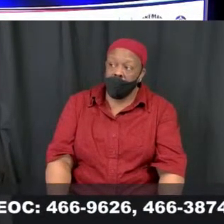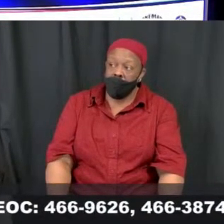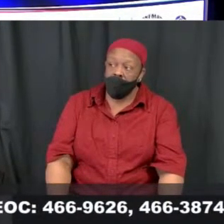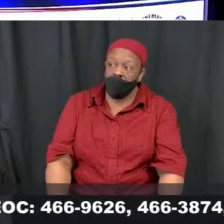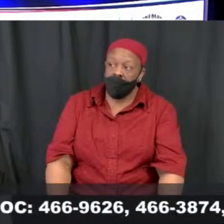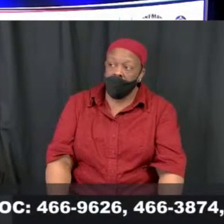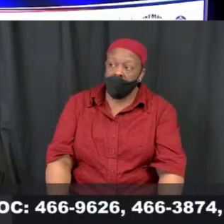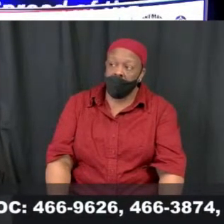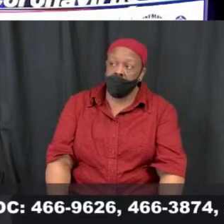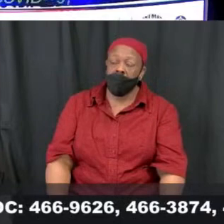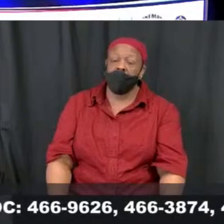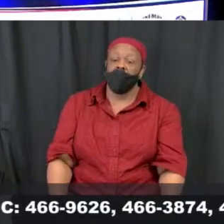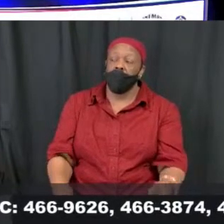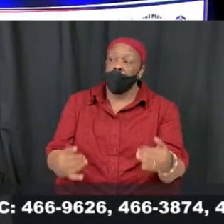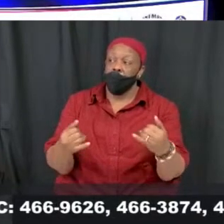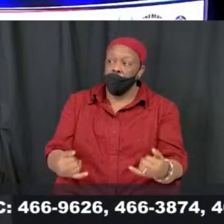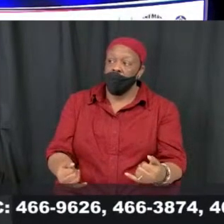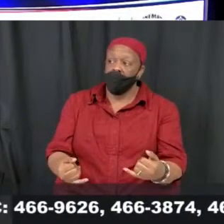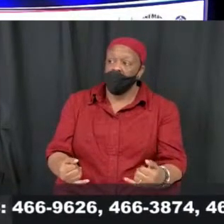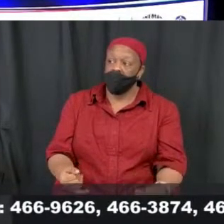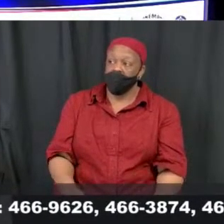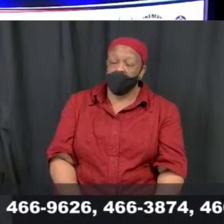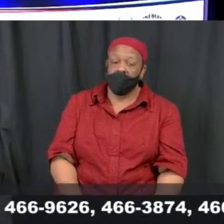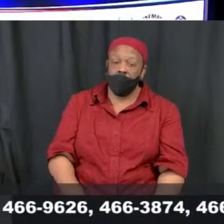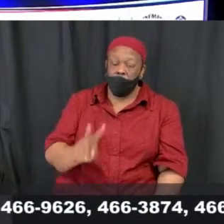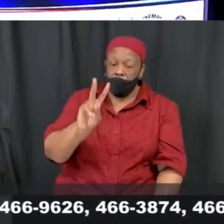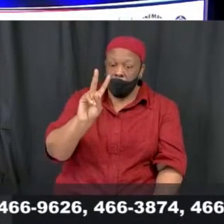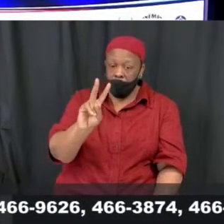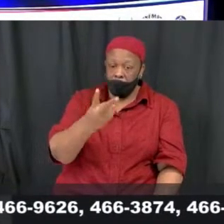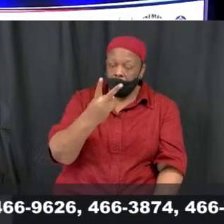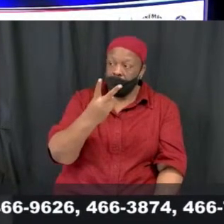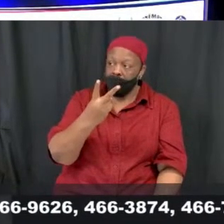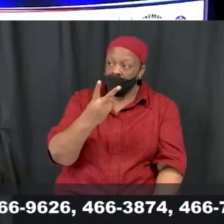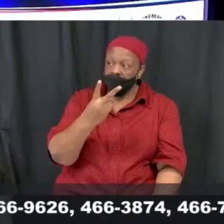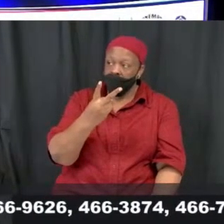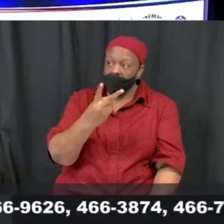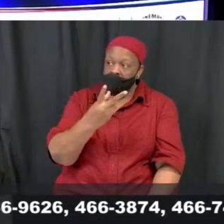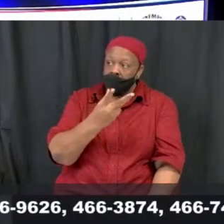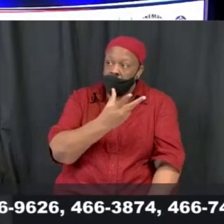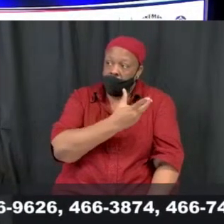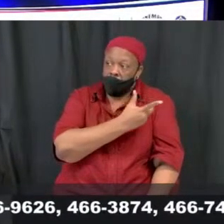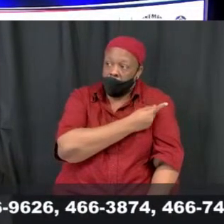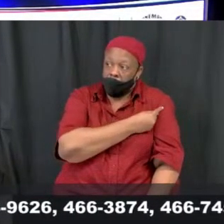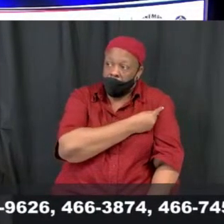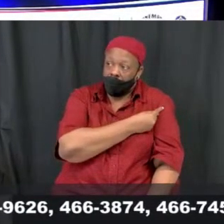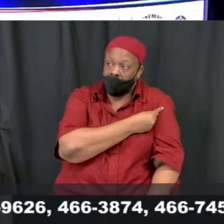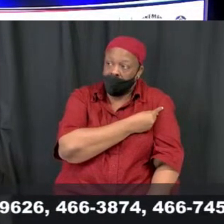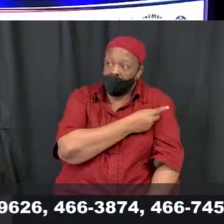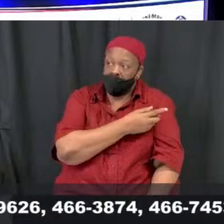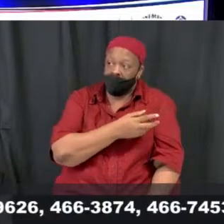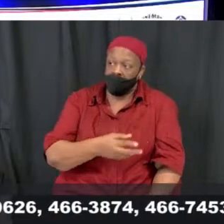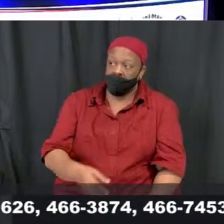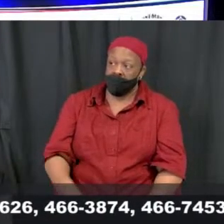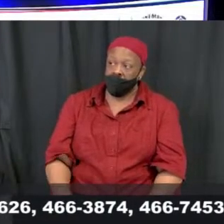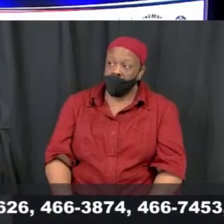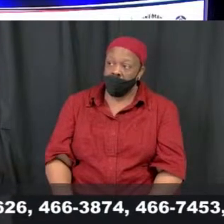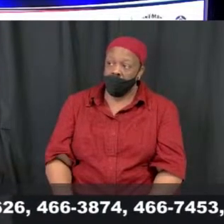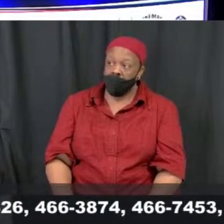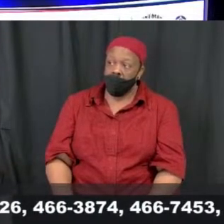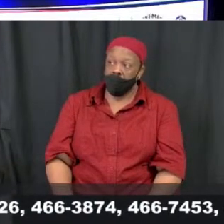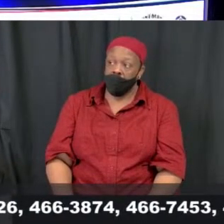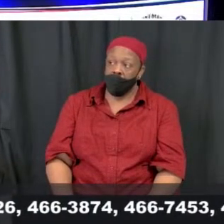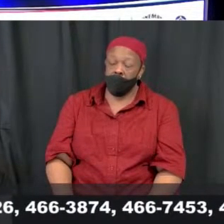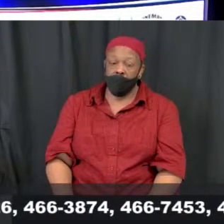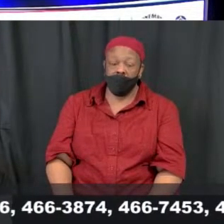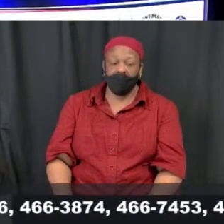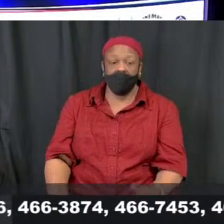second vaccination on the 14th of May and have not been able to get my card stating so.